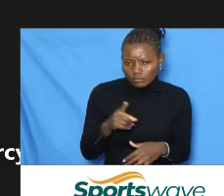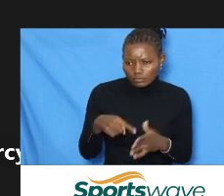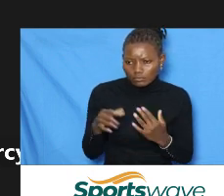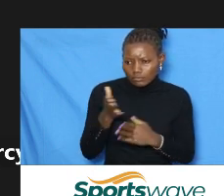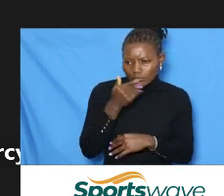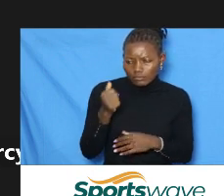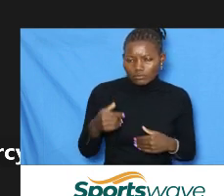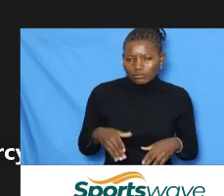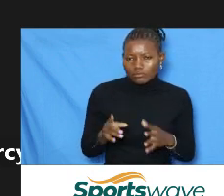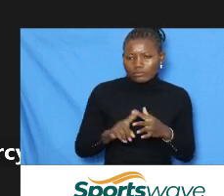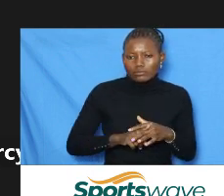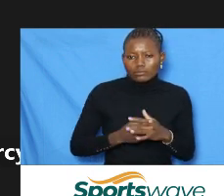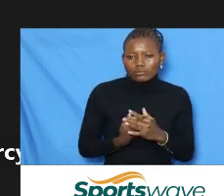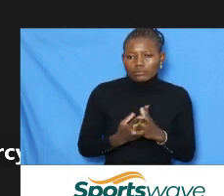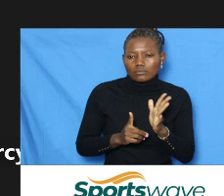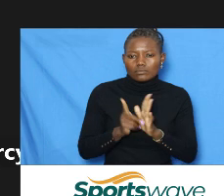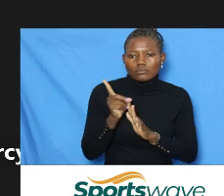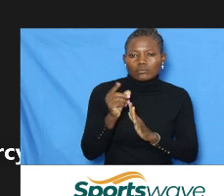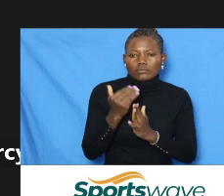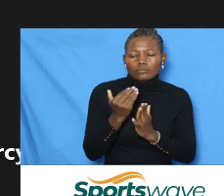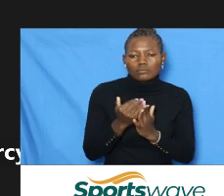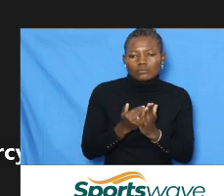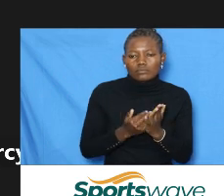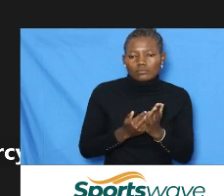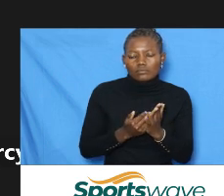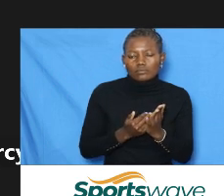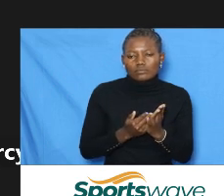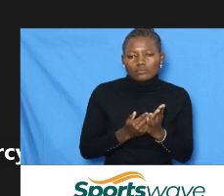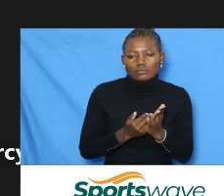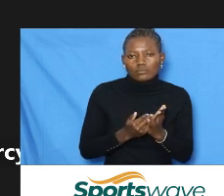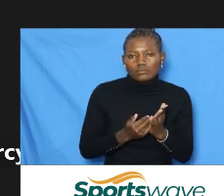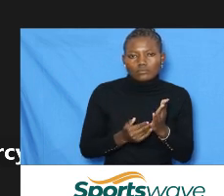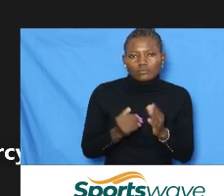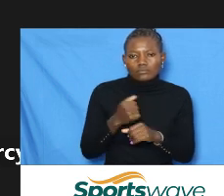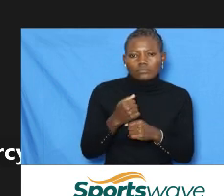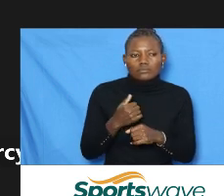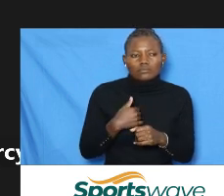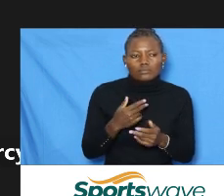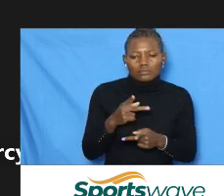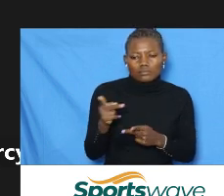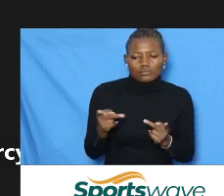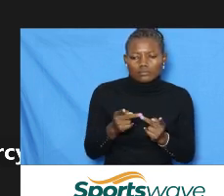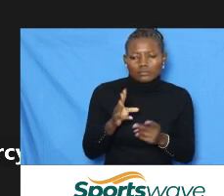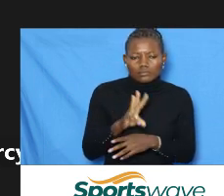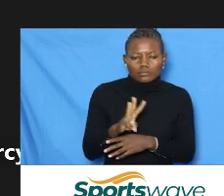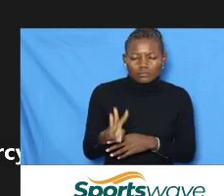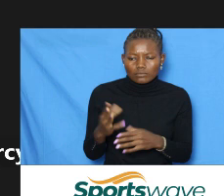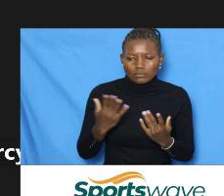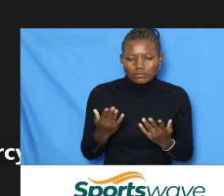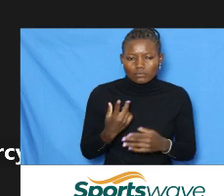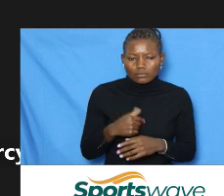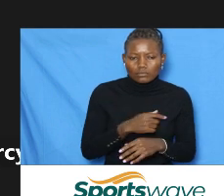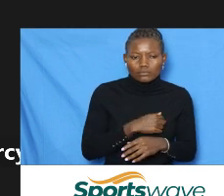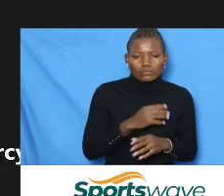best way to now start developing a program there? Is there a site we can go to first that the players and